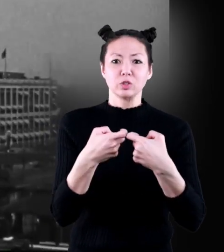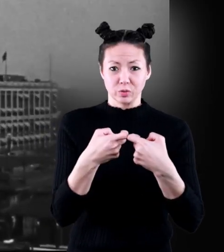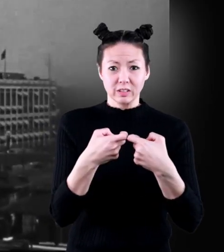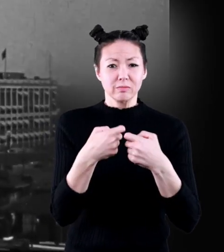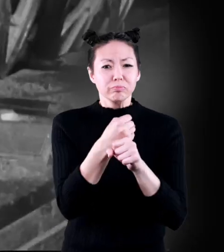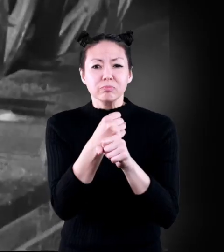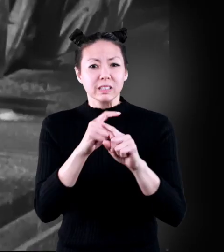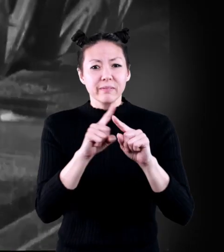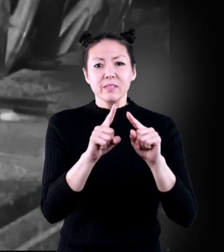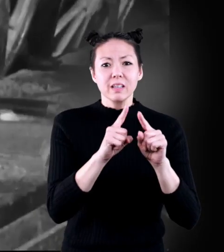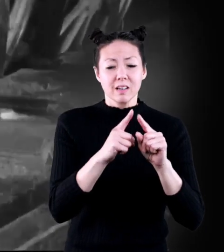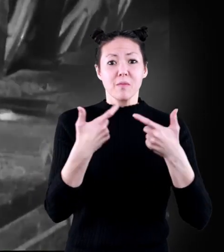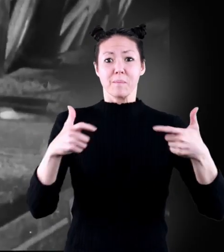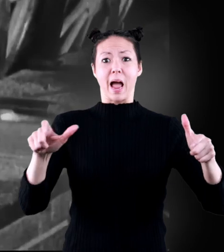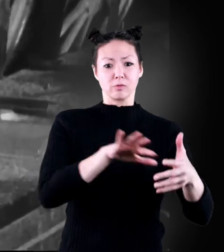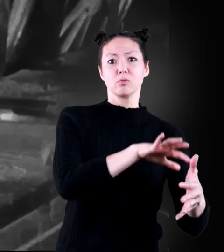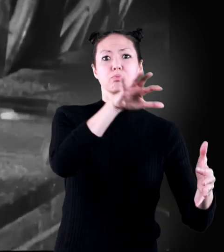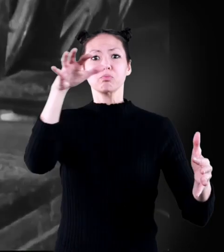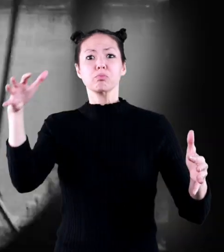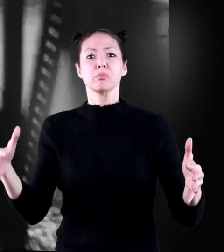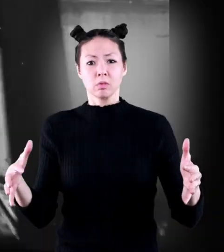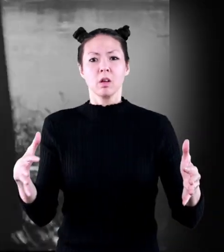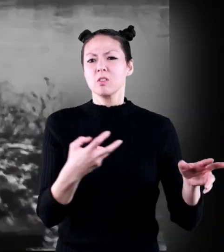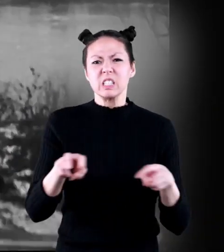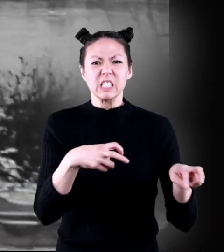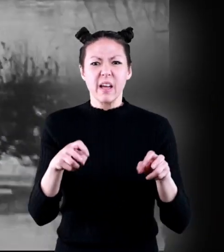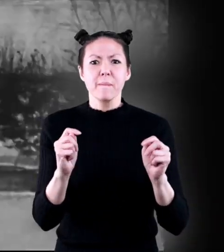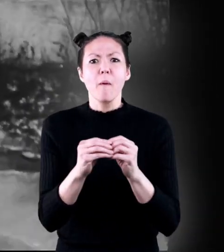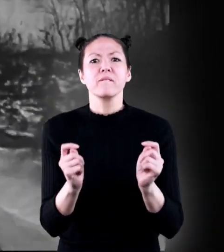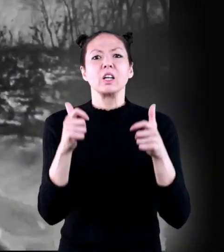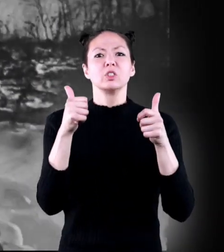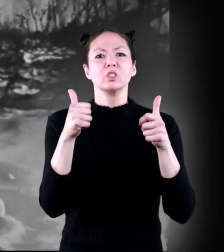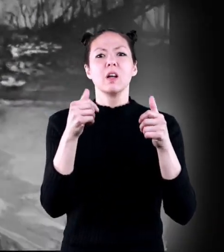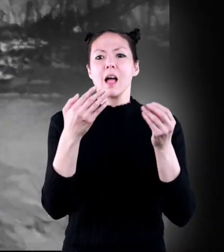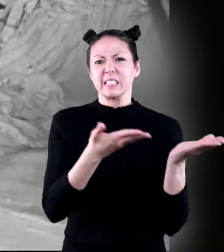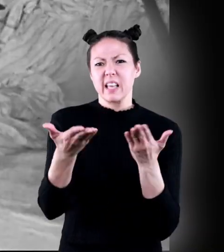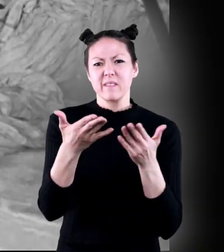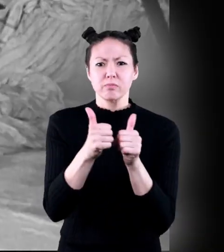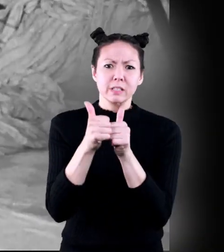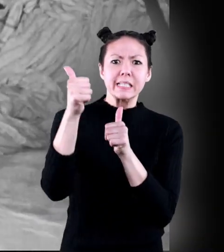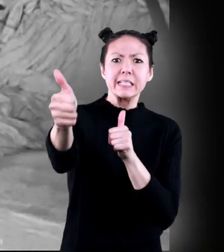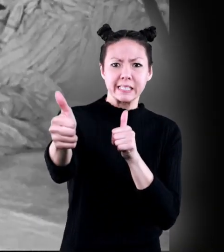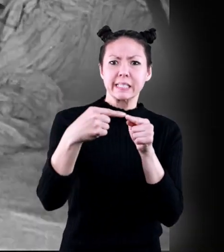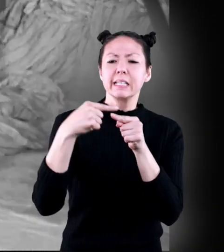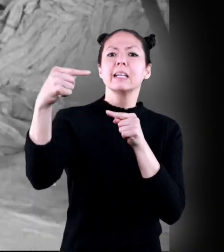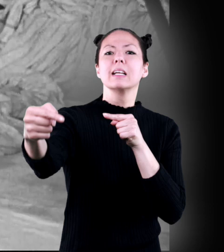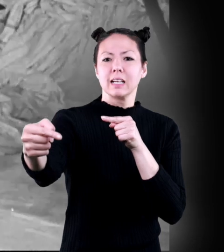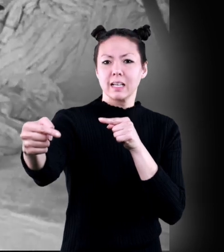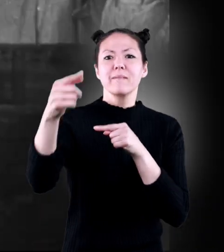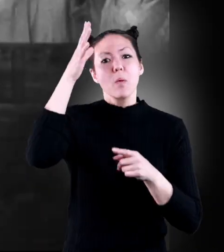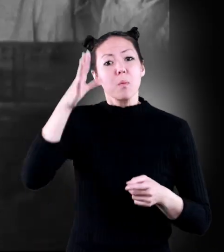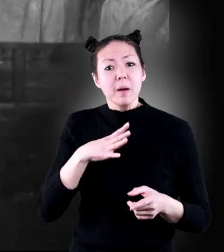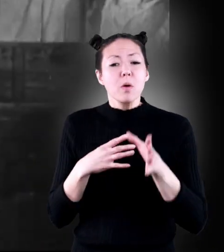producing things in mass quantities and transporting things faster over longer distances. Through the ingenuity of men